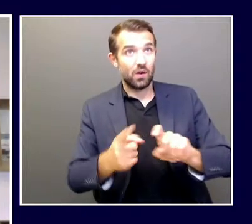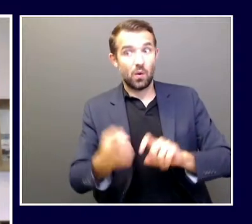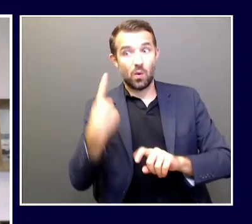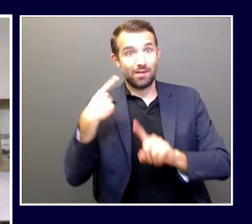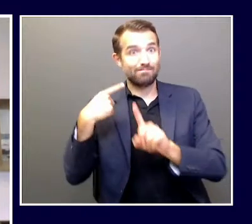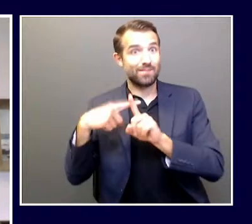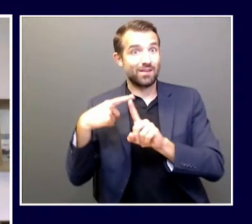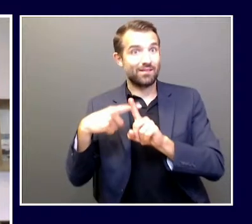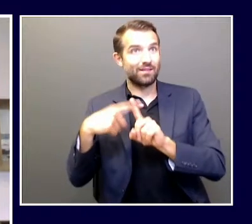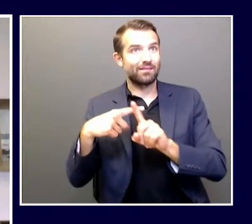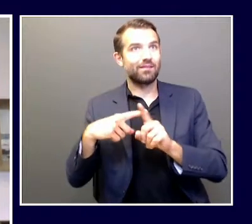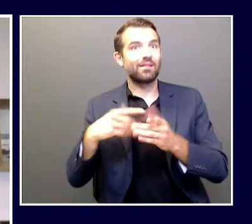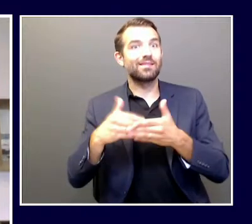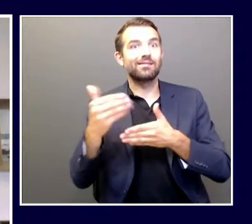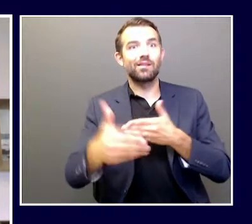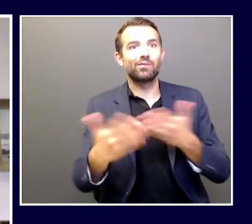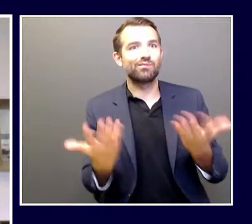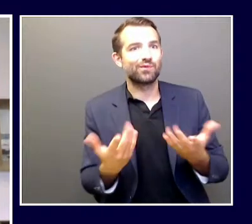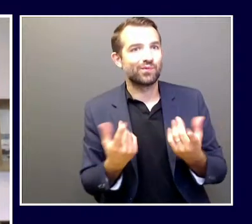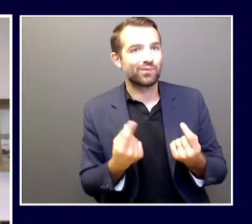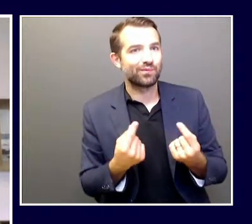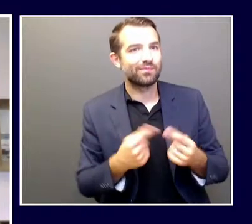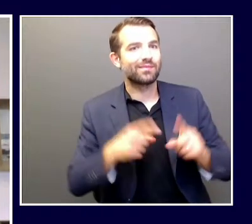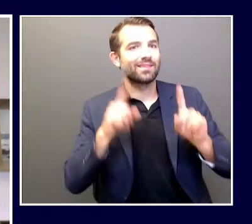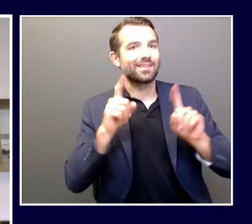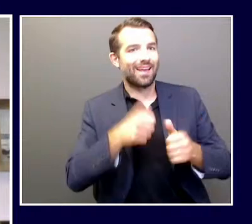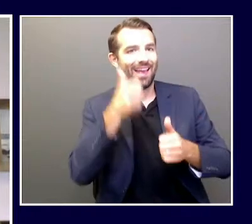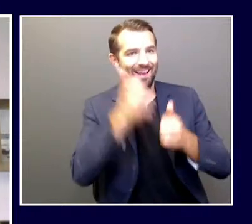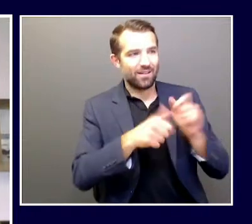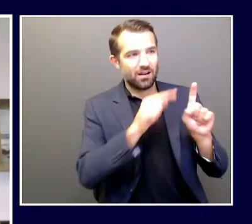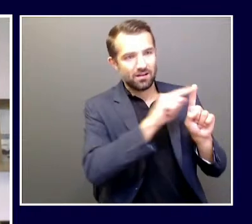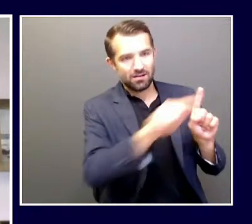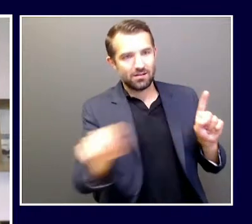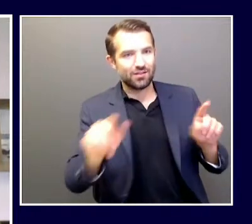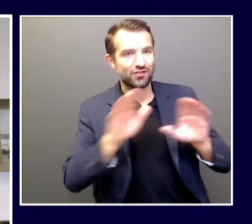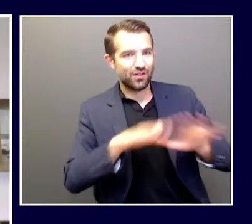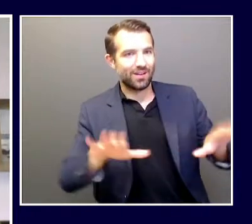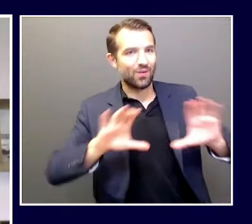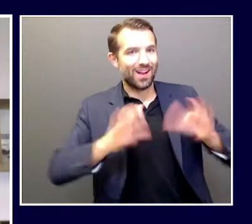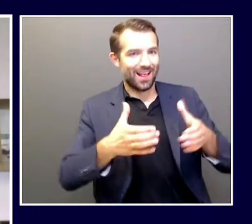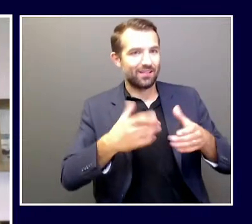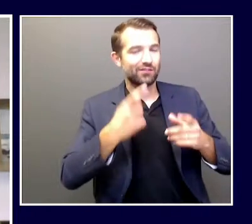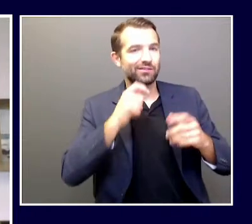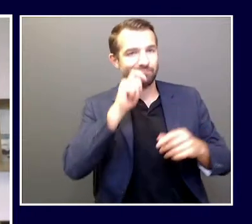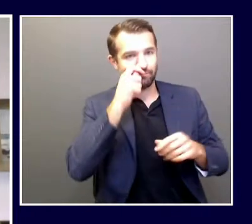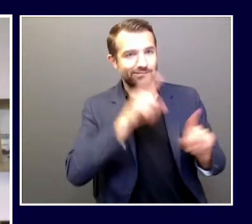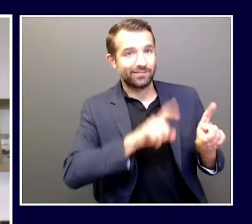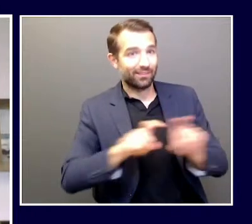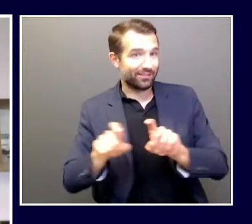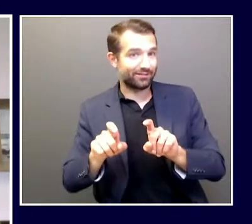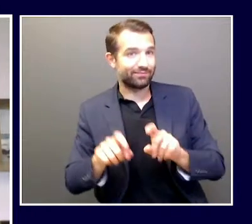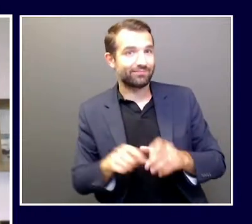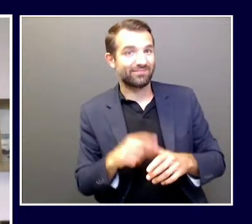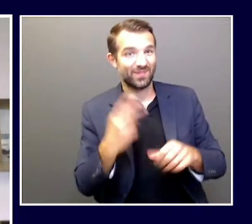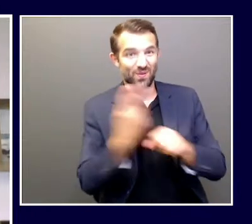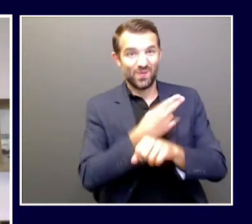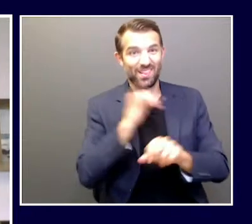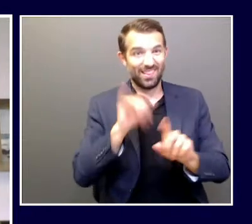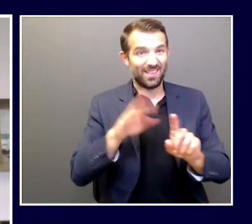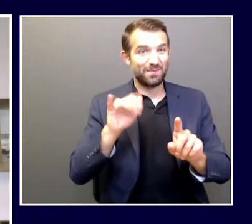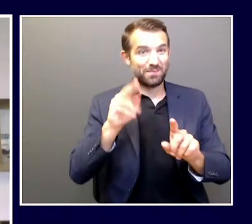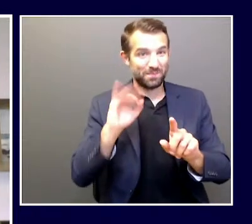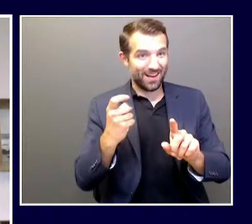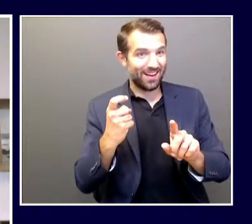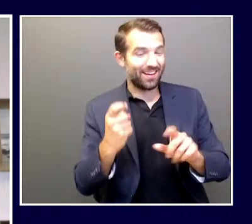pool with Binax Now. Absence of those will be a challenge. And then the third, not the third, is in outbreak